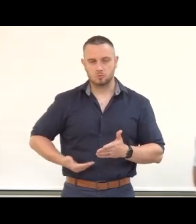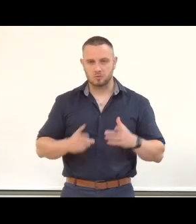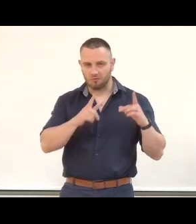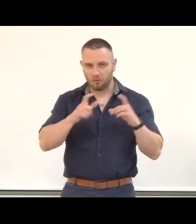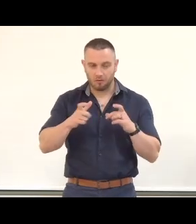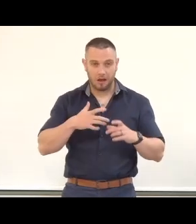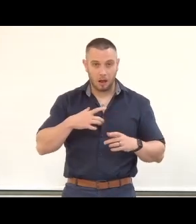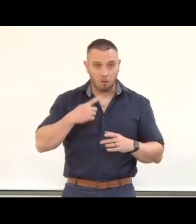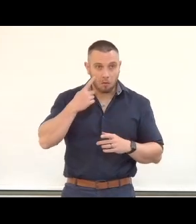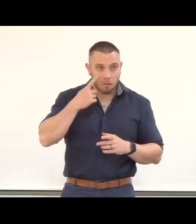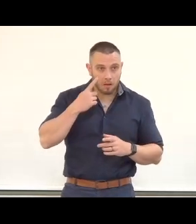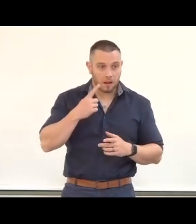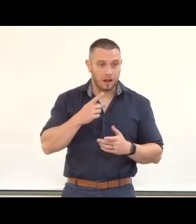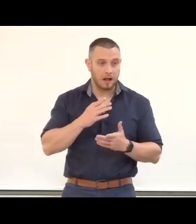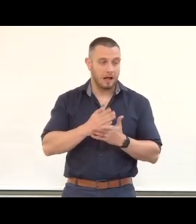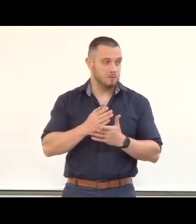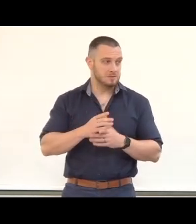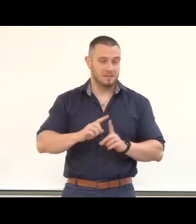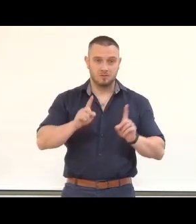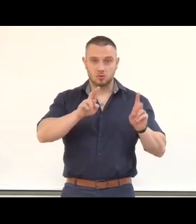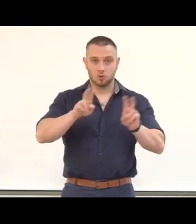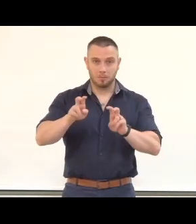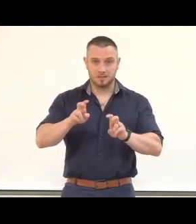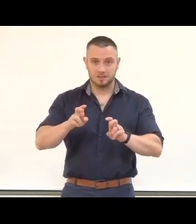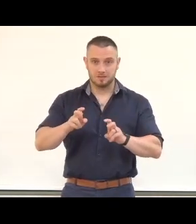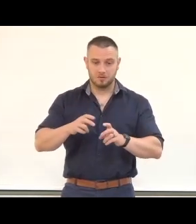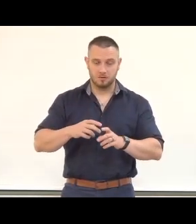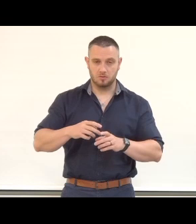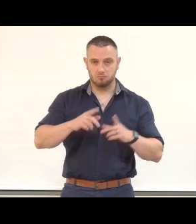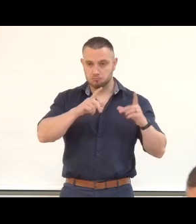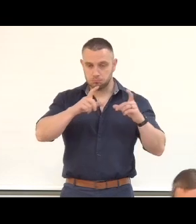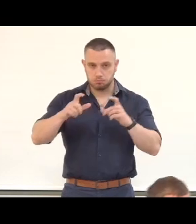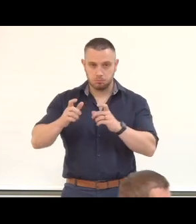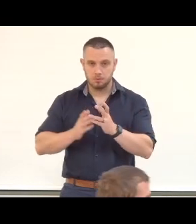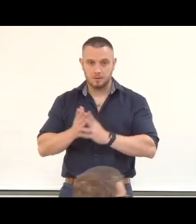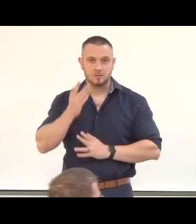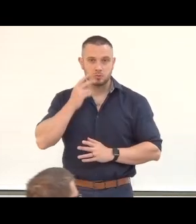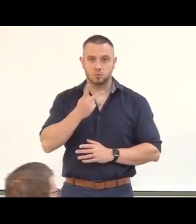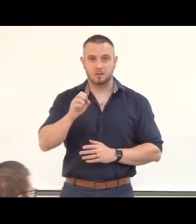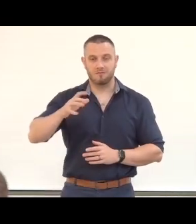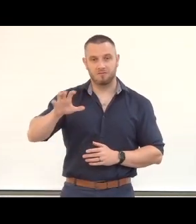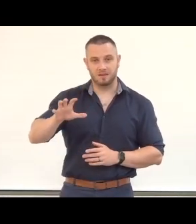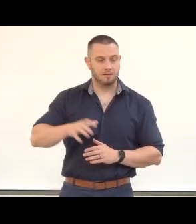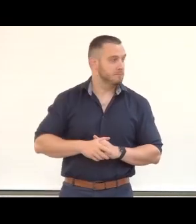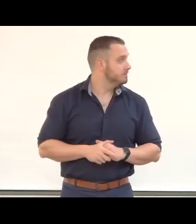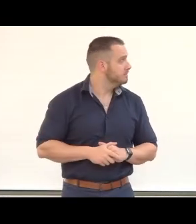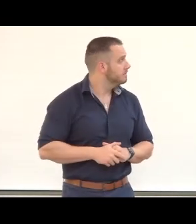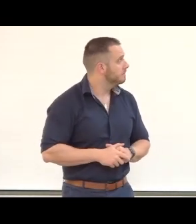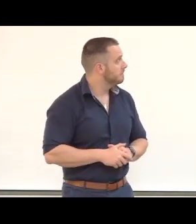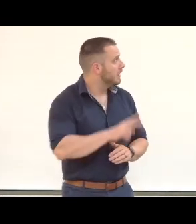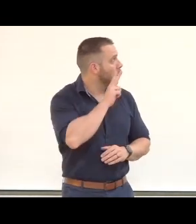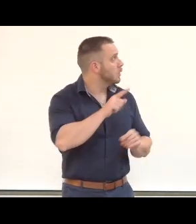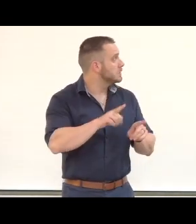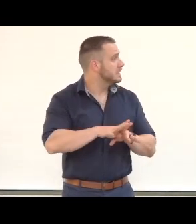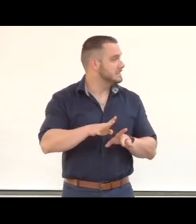I was looking basically for topics to do some reportages about in 2015. And among my list was like